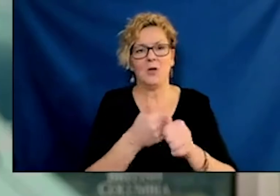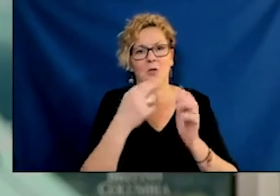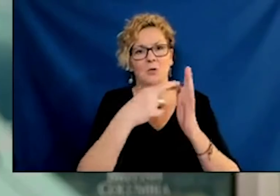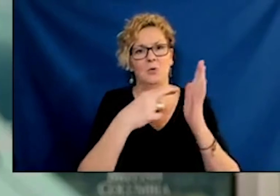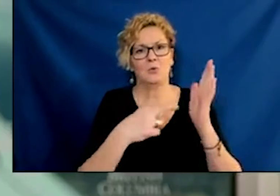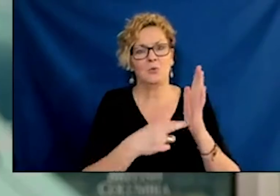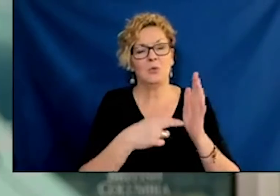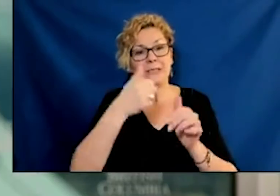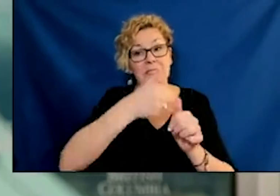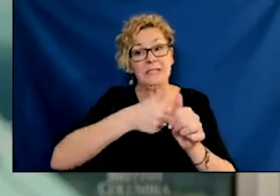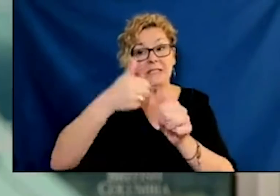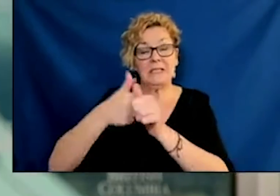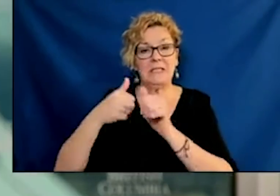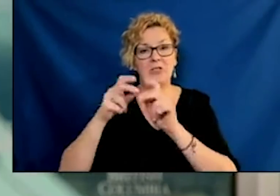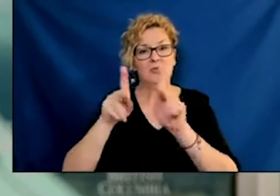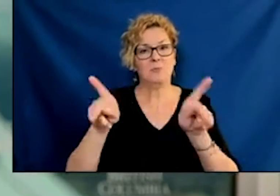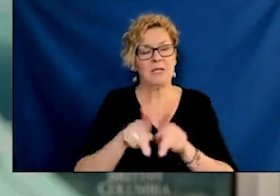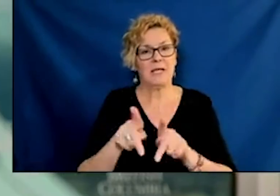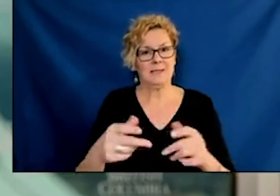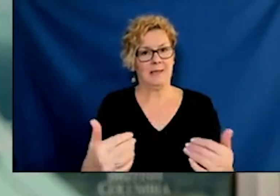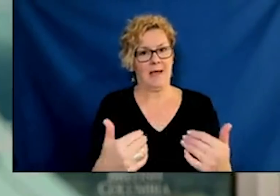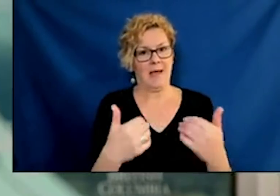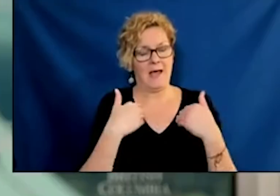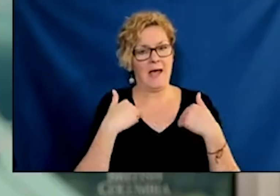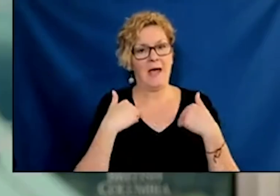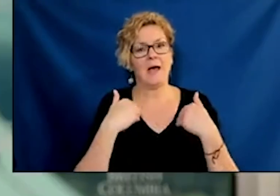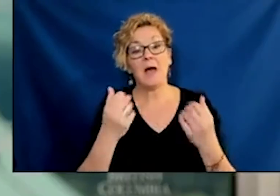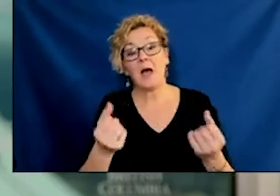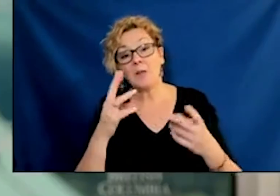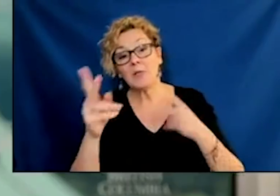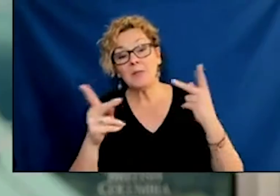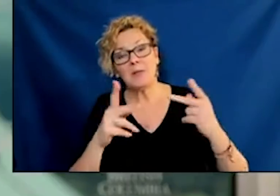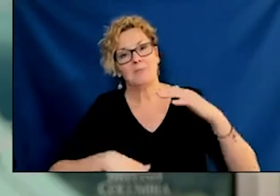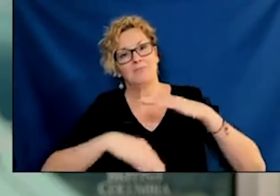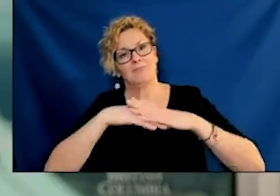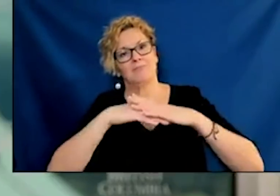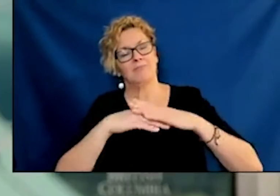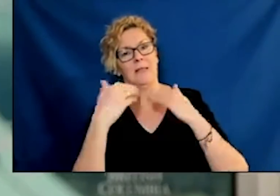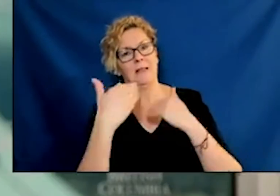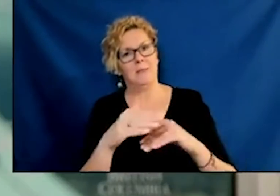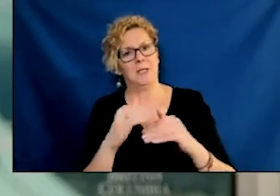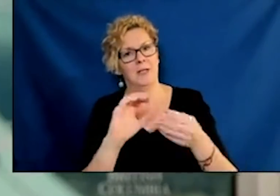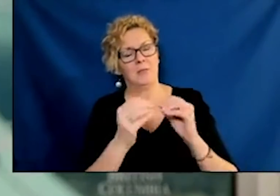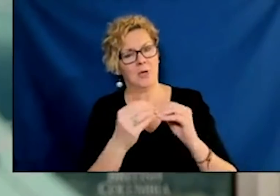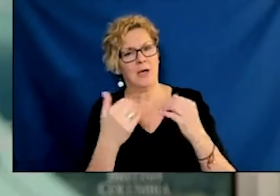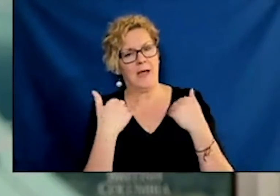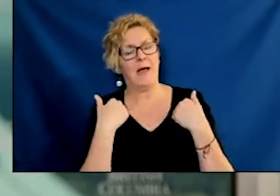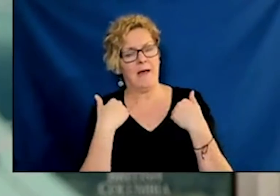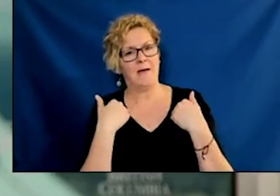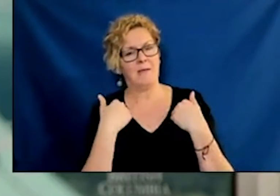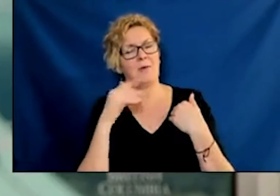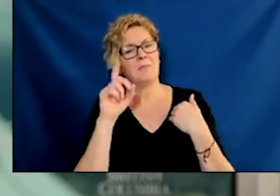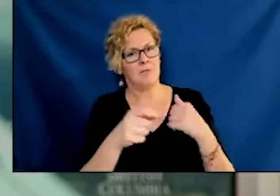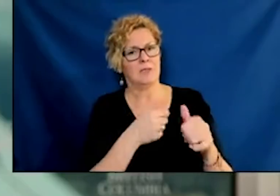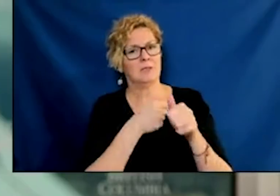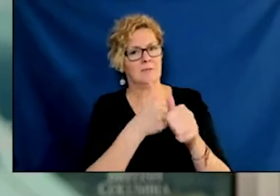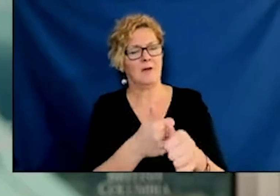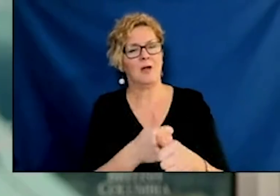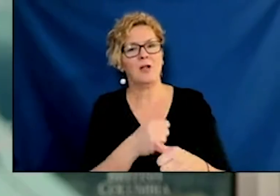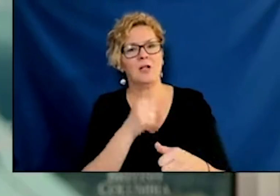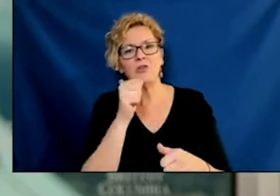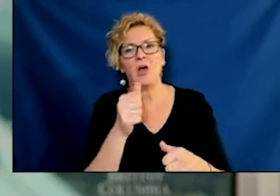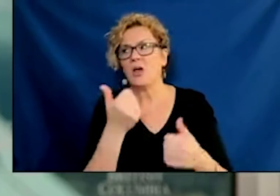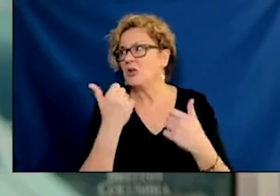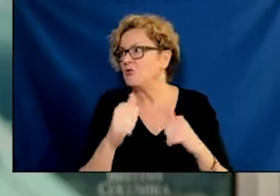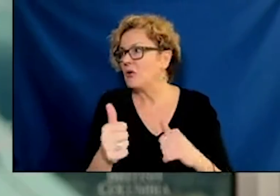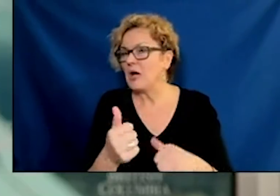limits apply in those cases. They prove to be effective in Kelowna, where we turned back to read